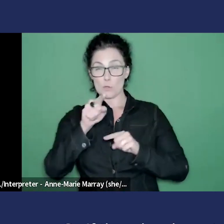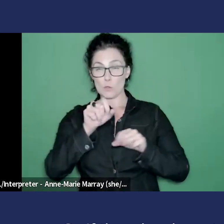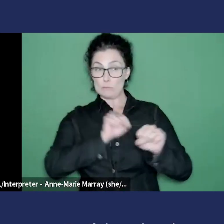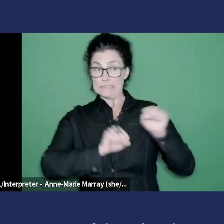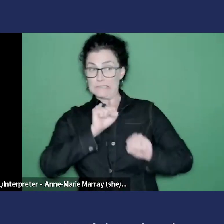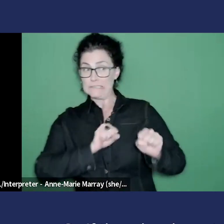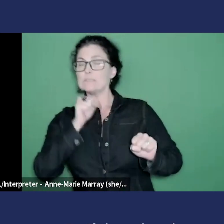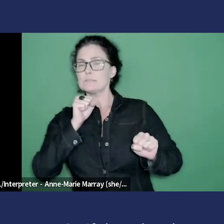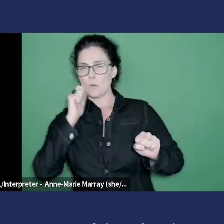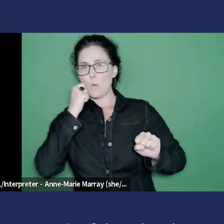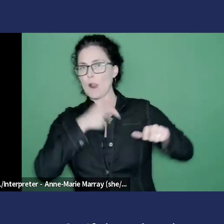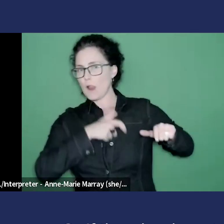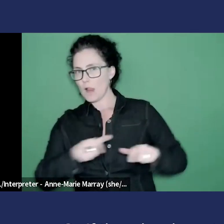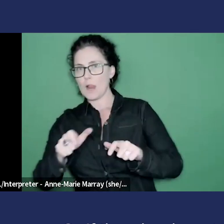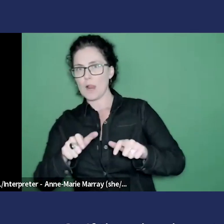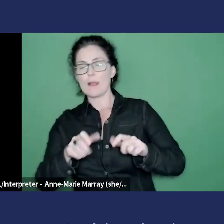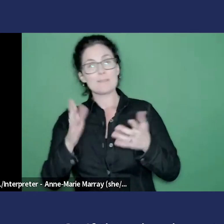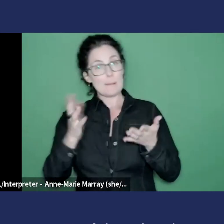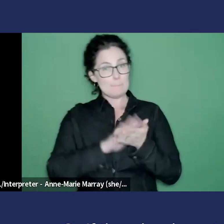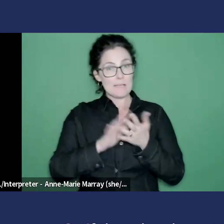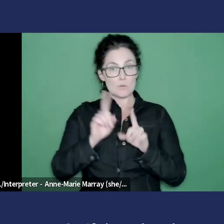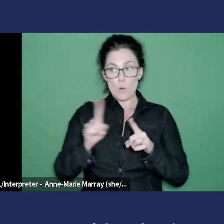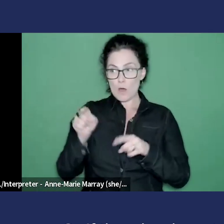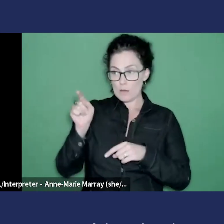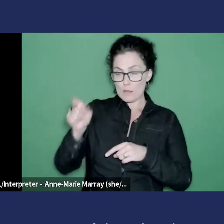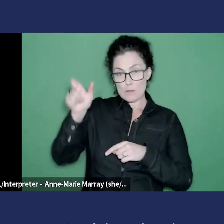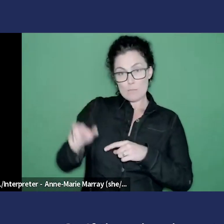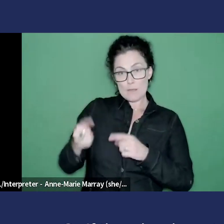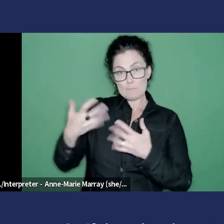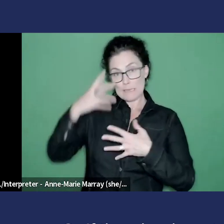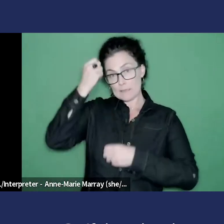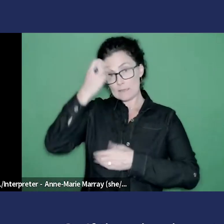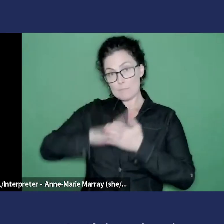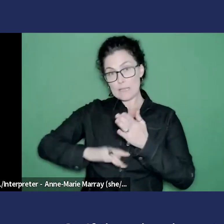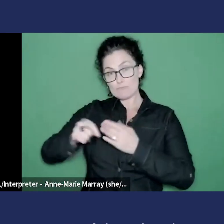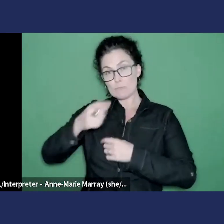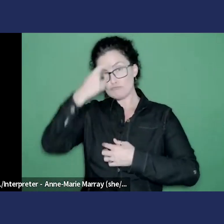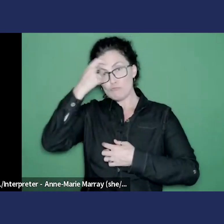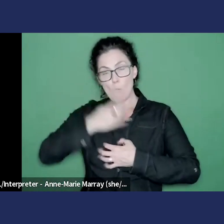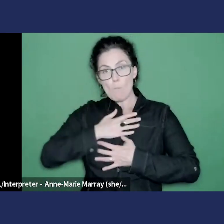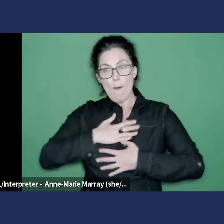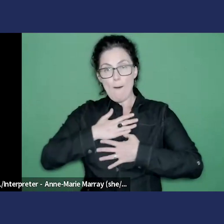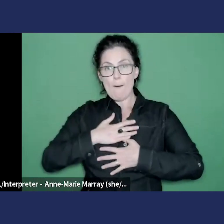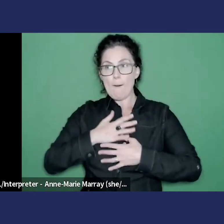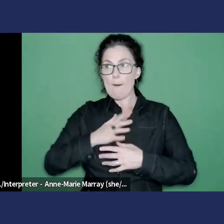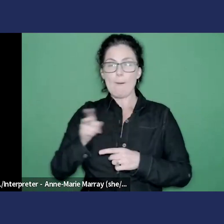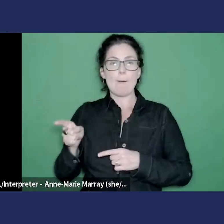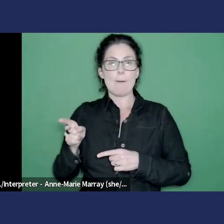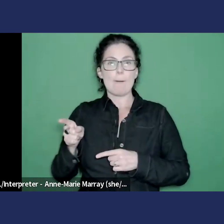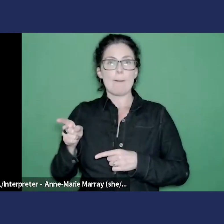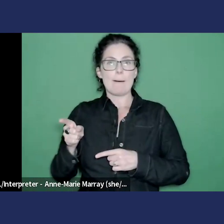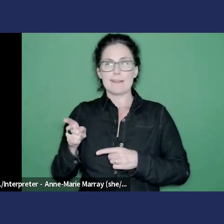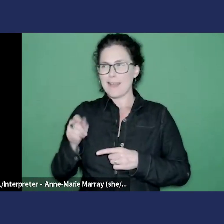So if there has been trauma and they're holding on to it, that's going to, you're not going to see it because you can't get into someone